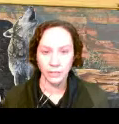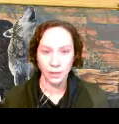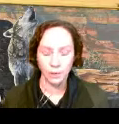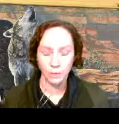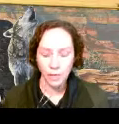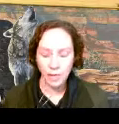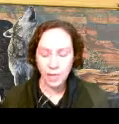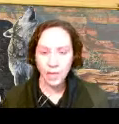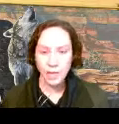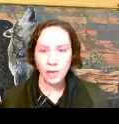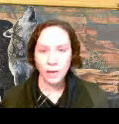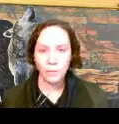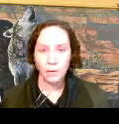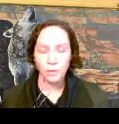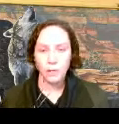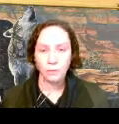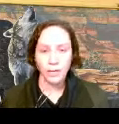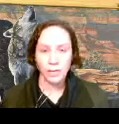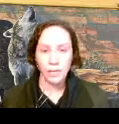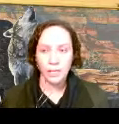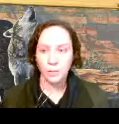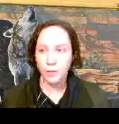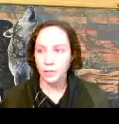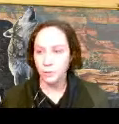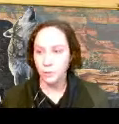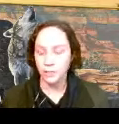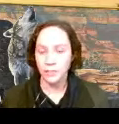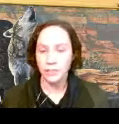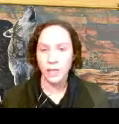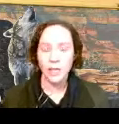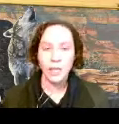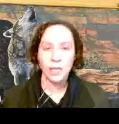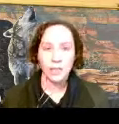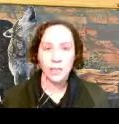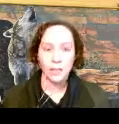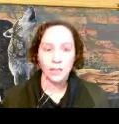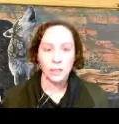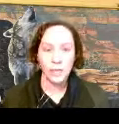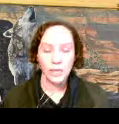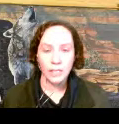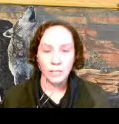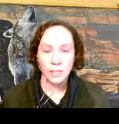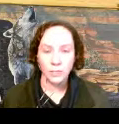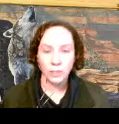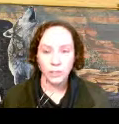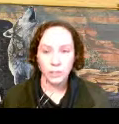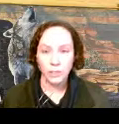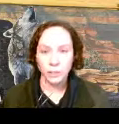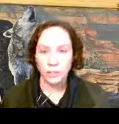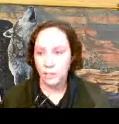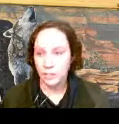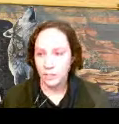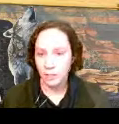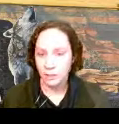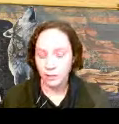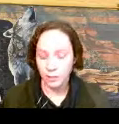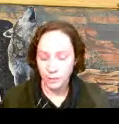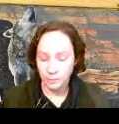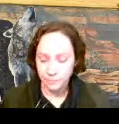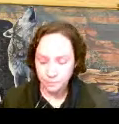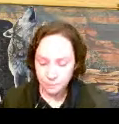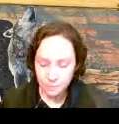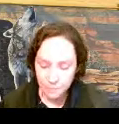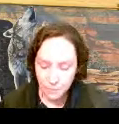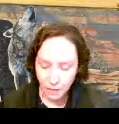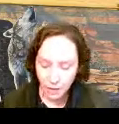and Mexico, but were eradicated by humans in the late 1800s and early